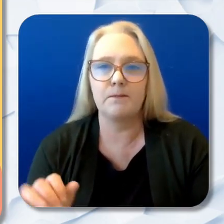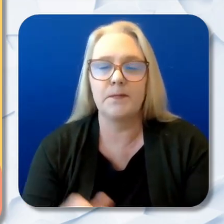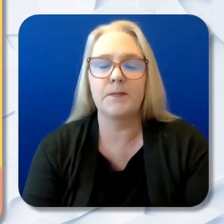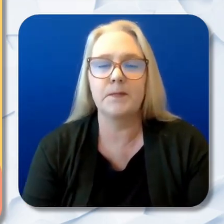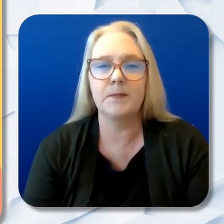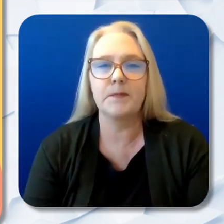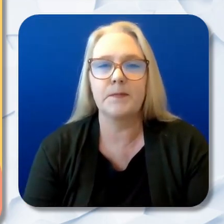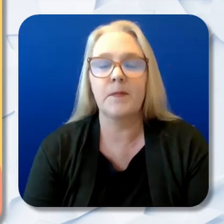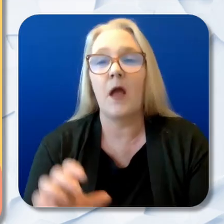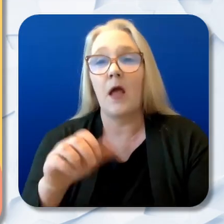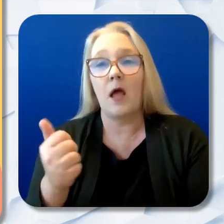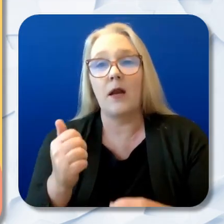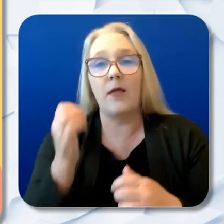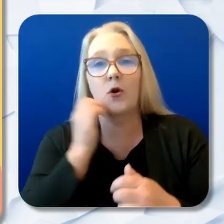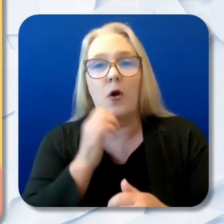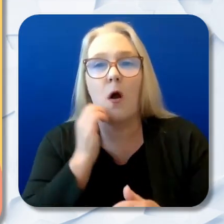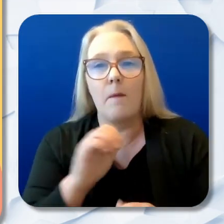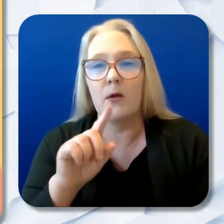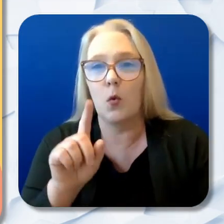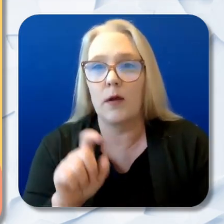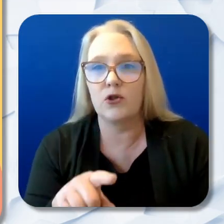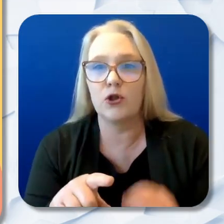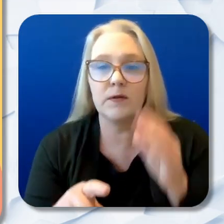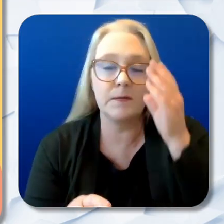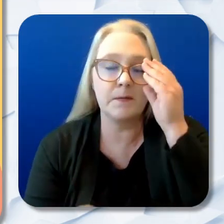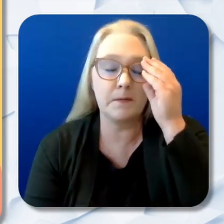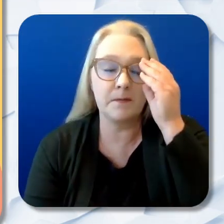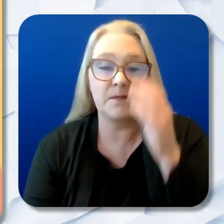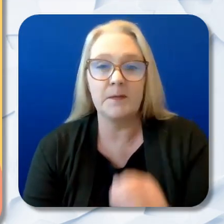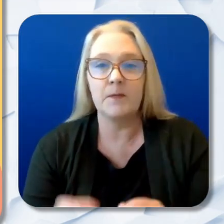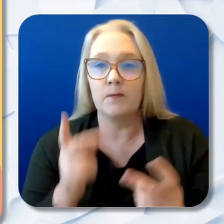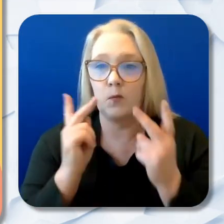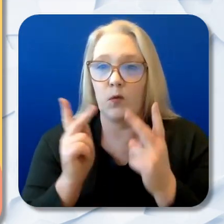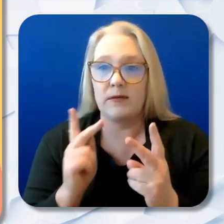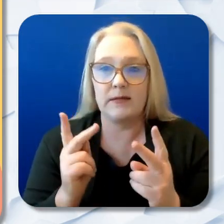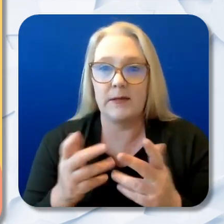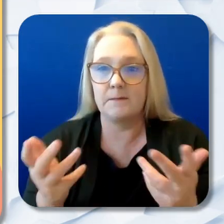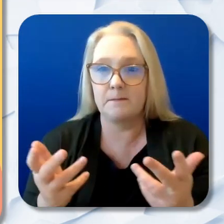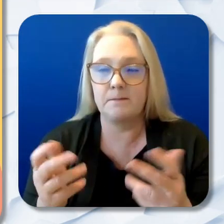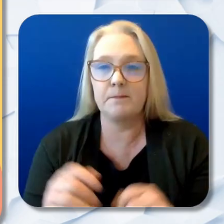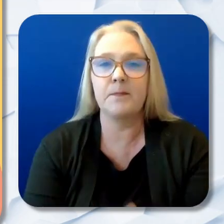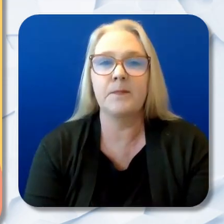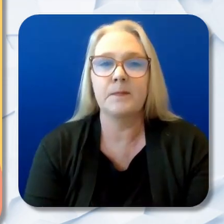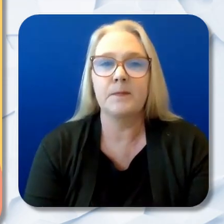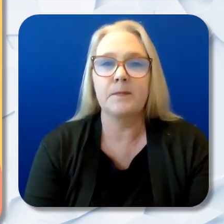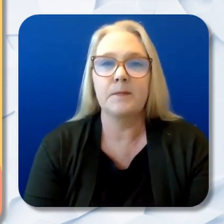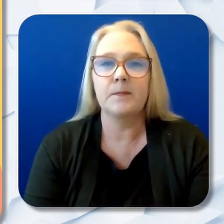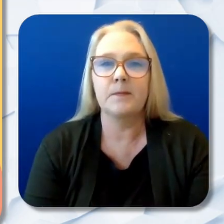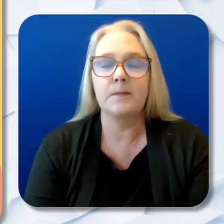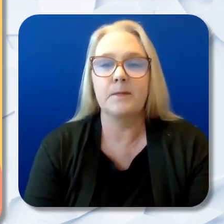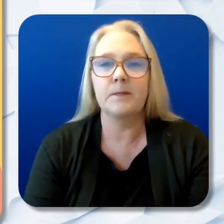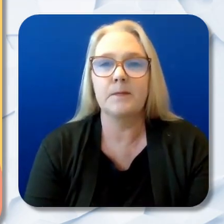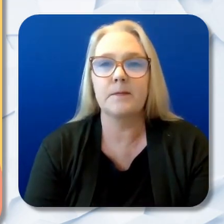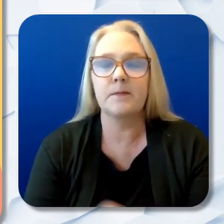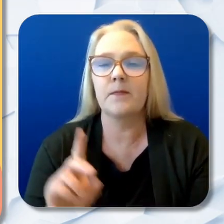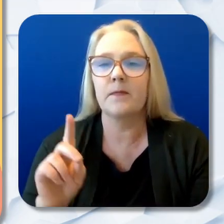And another common question that we have been seeing is, Danielle, maybe you could come off of mute and